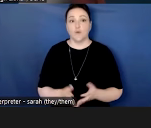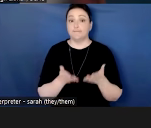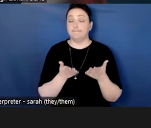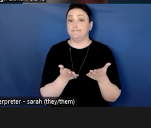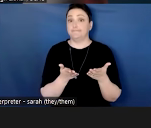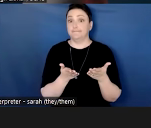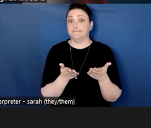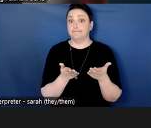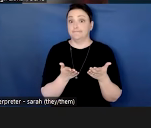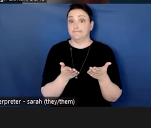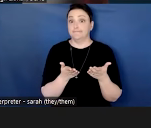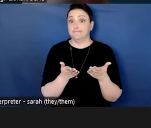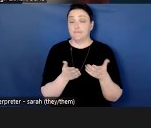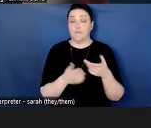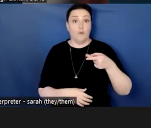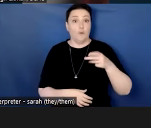Can we open the poll on this question?